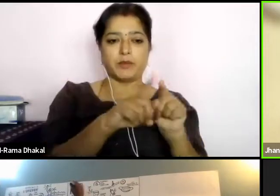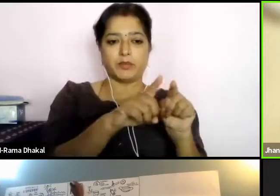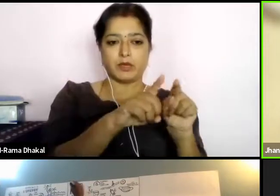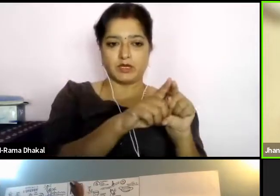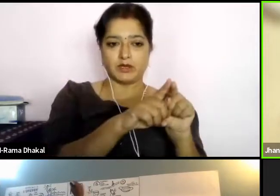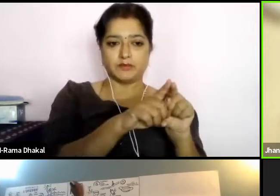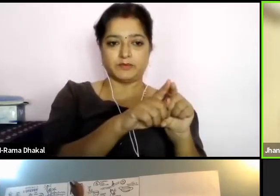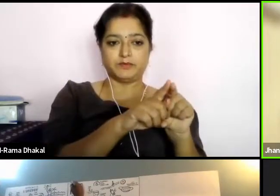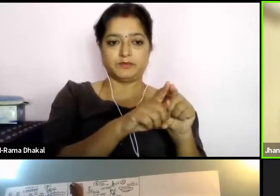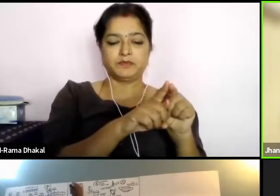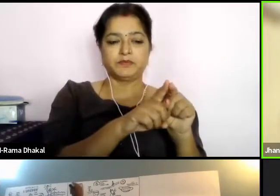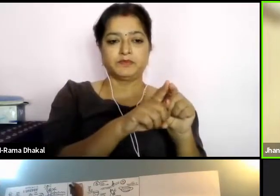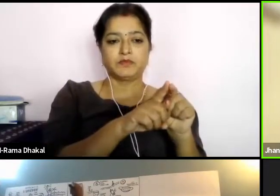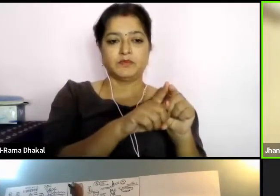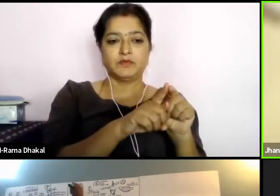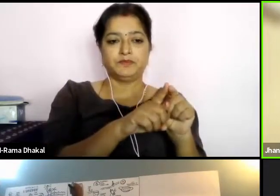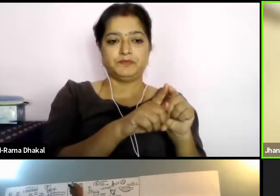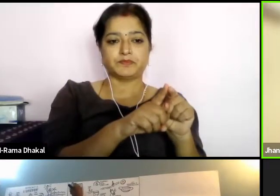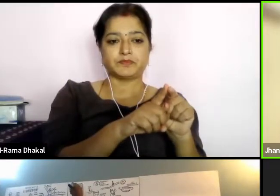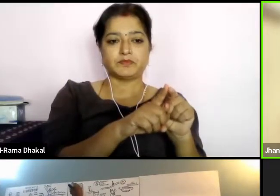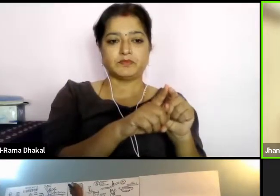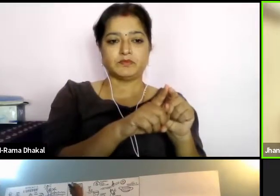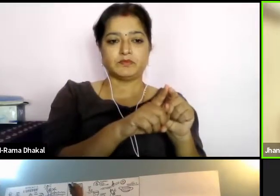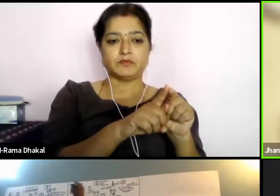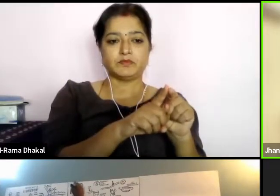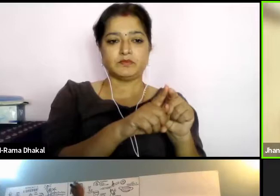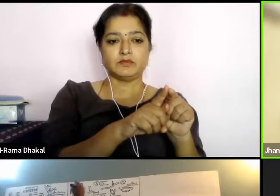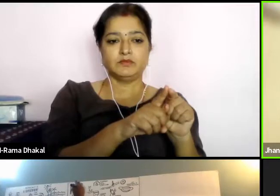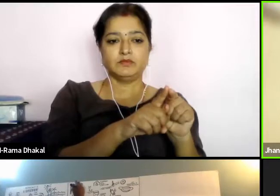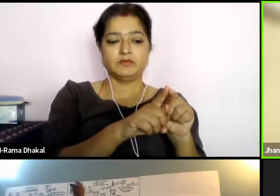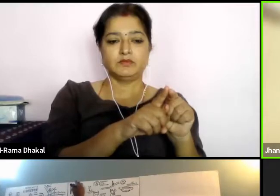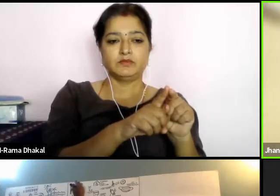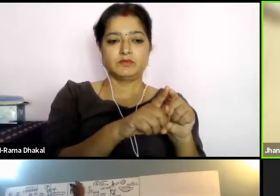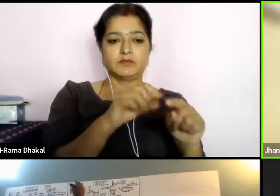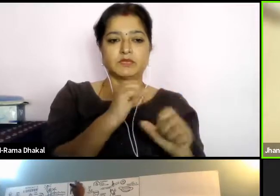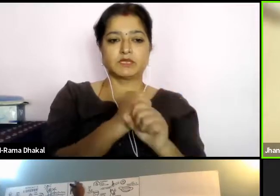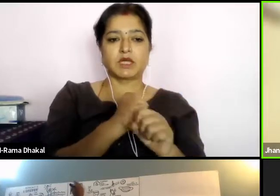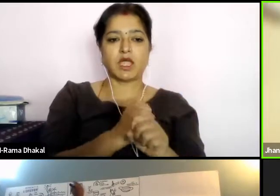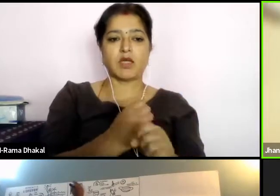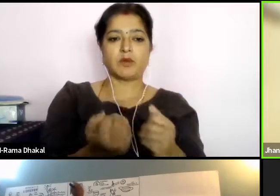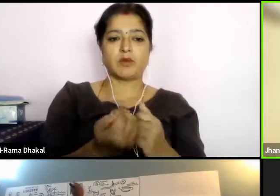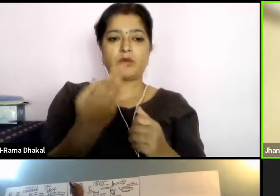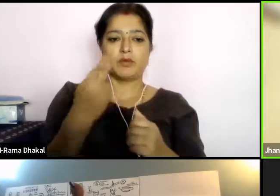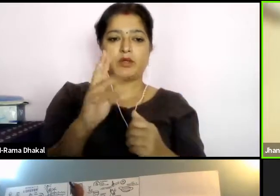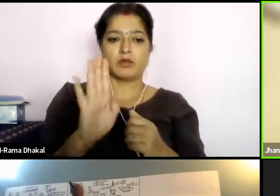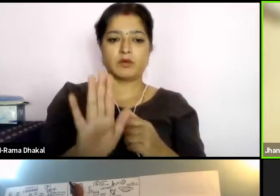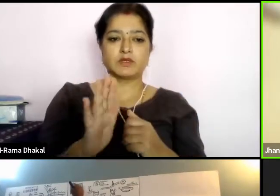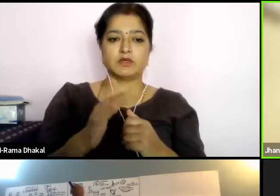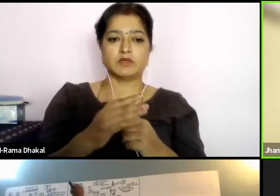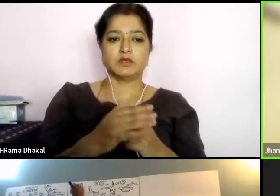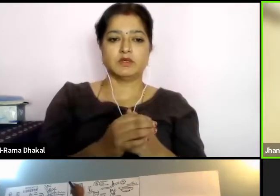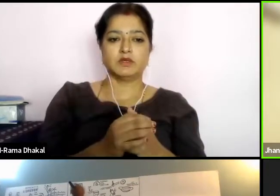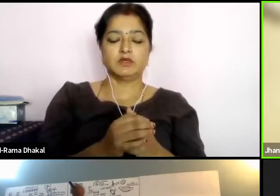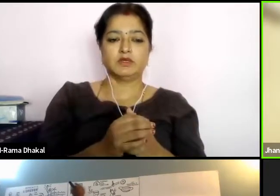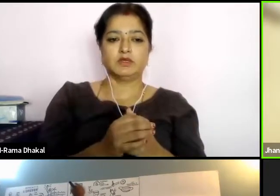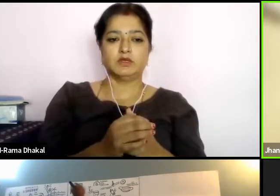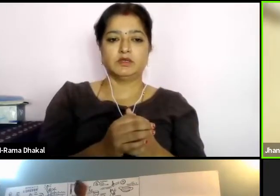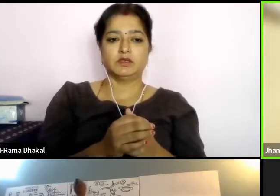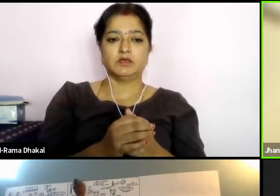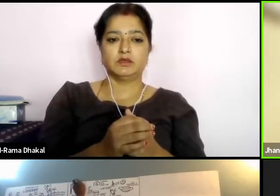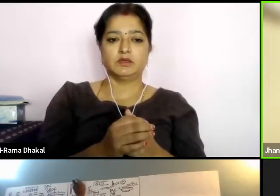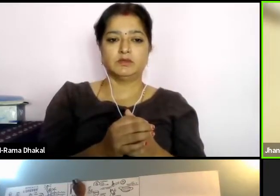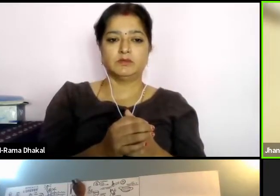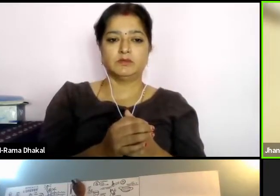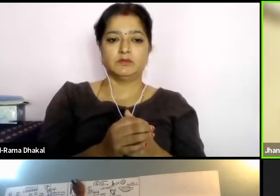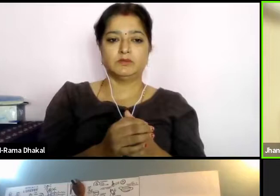share just their overall perspectives is Karen. So Karen is from the CPDC And just to remind you of the question, I